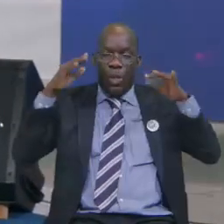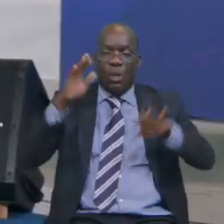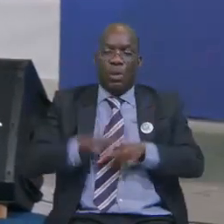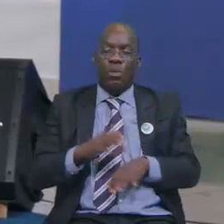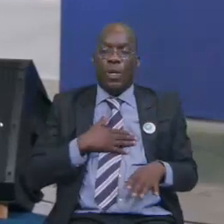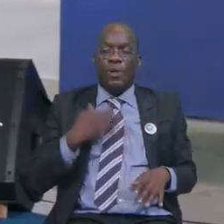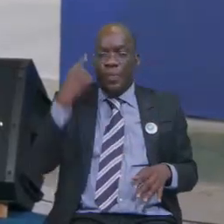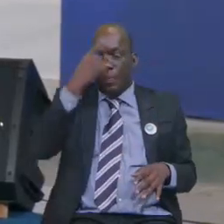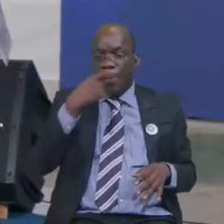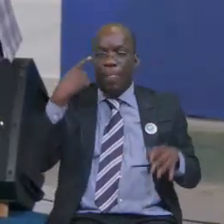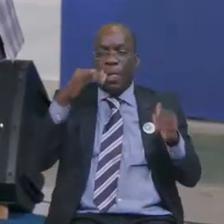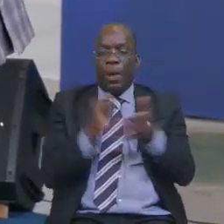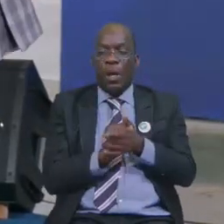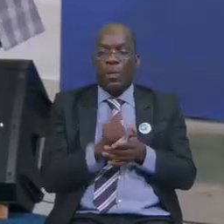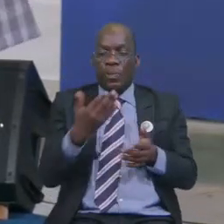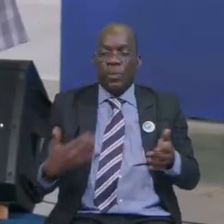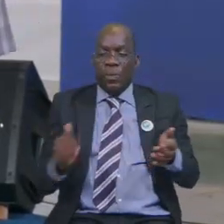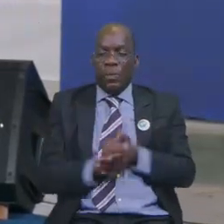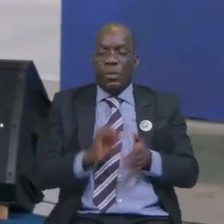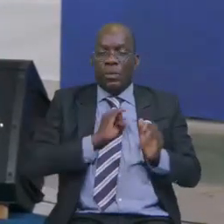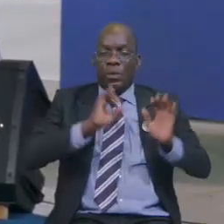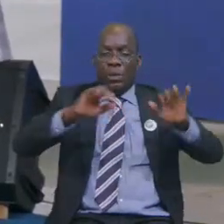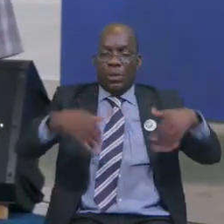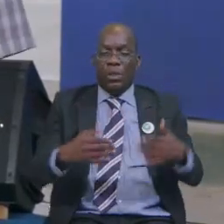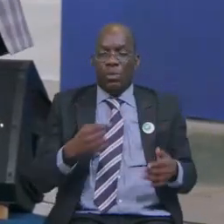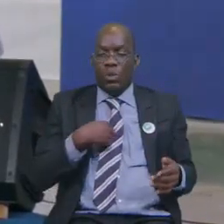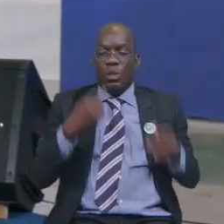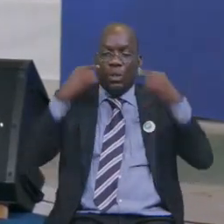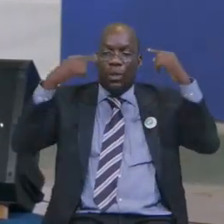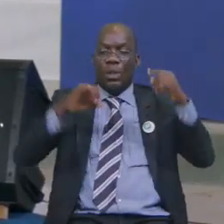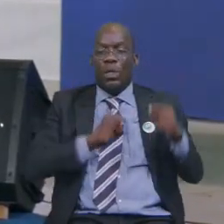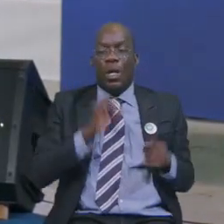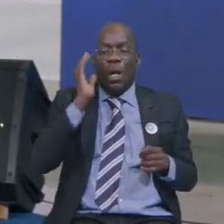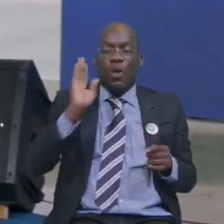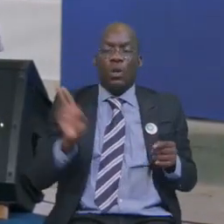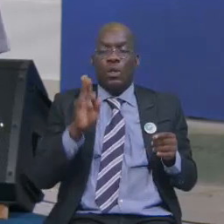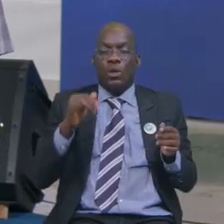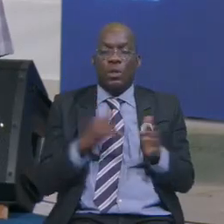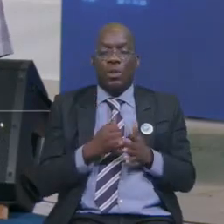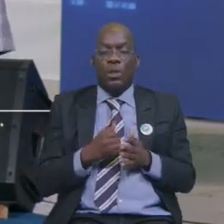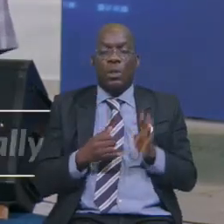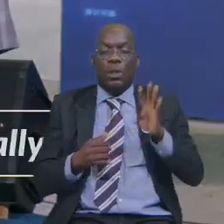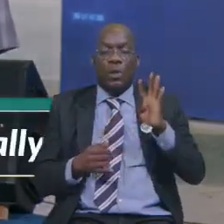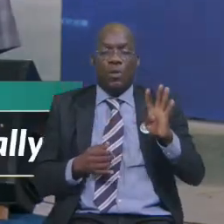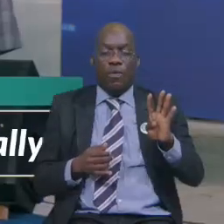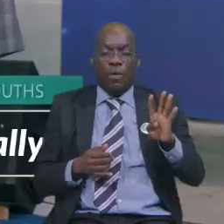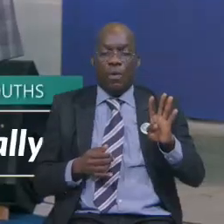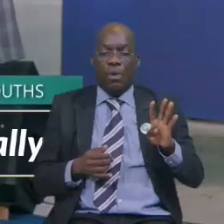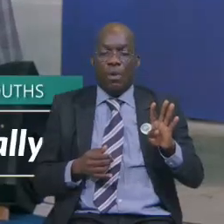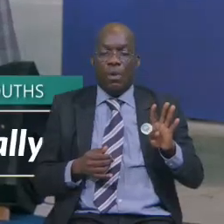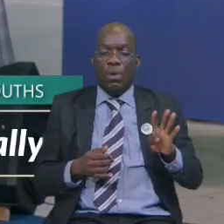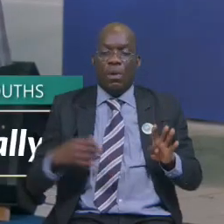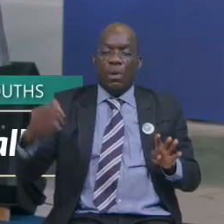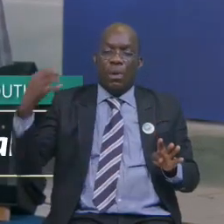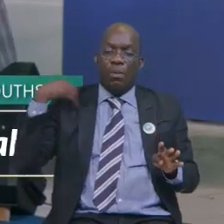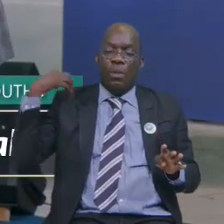me that success, I maximize that. Number four, master uncontrollable